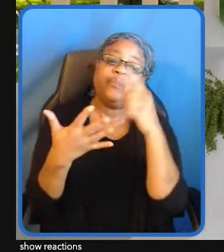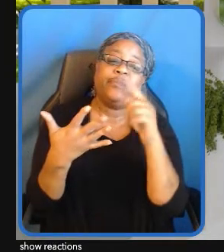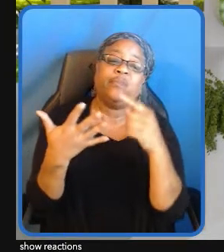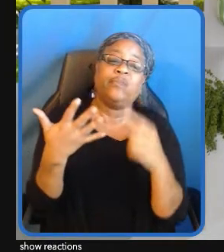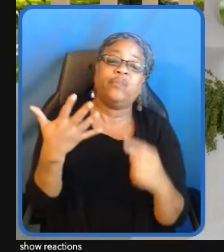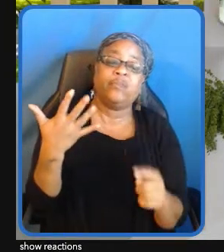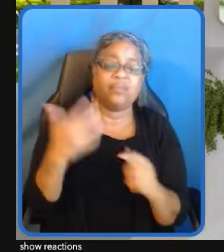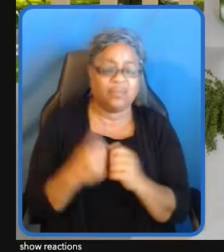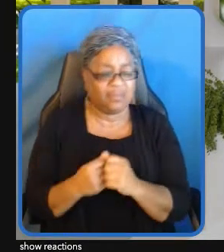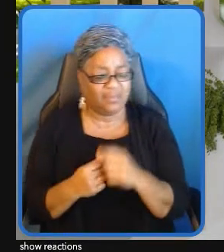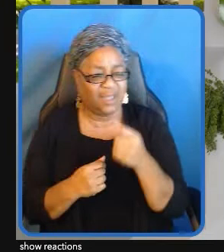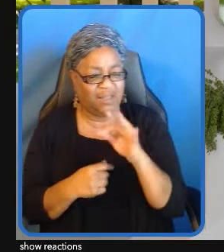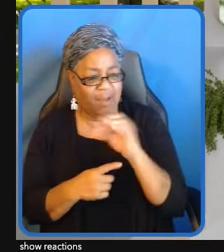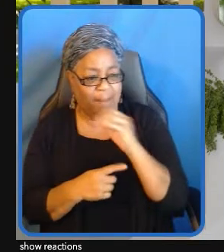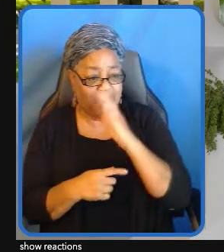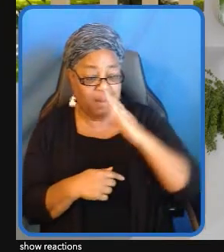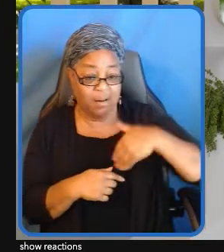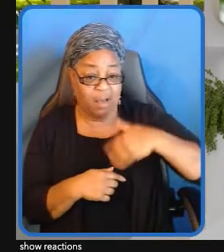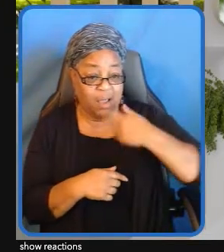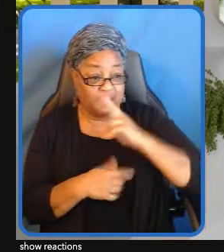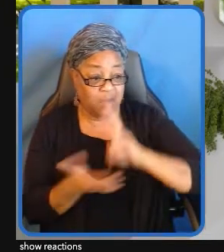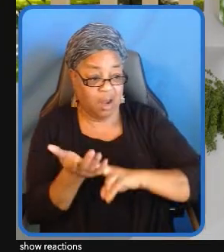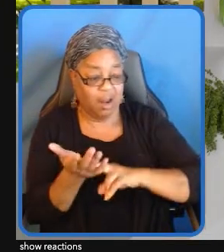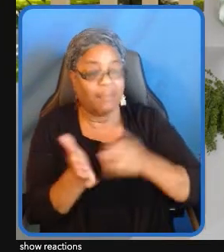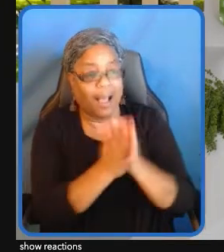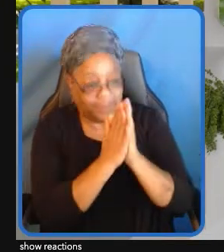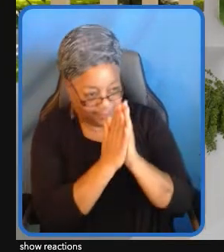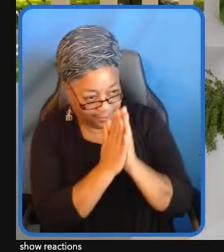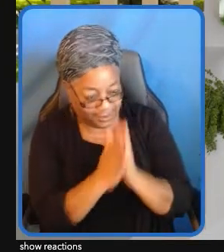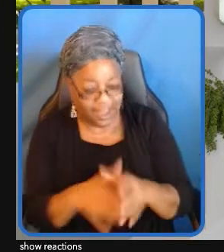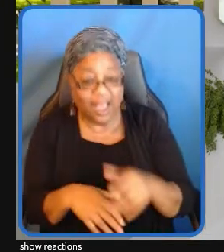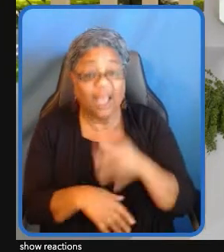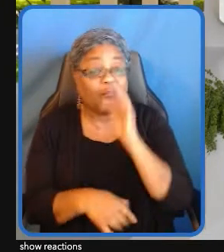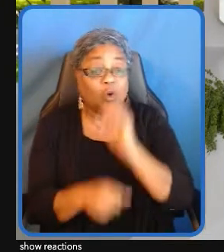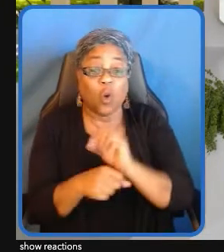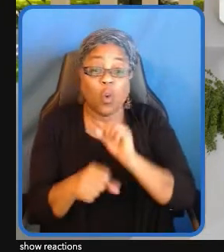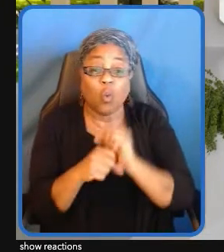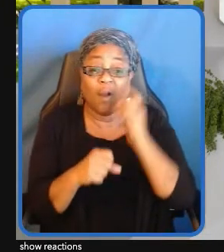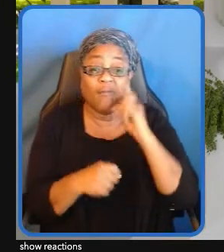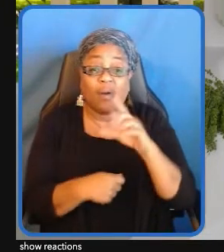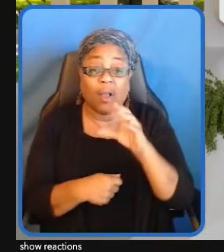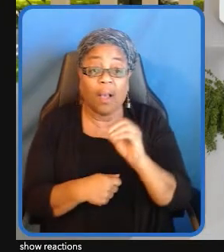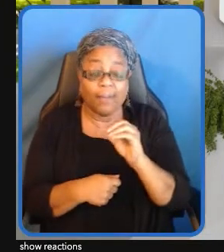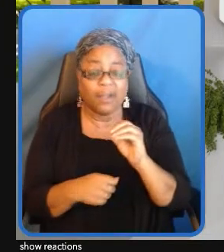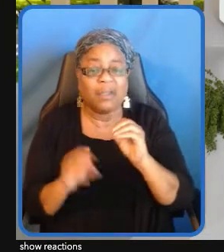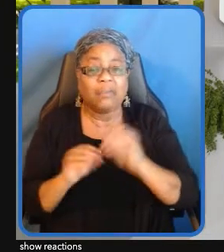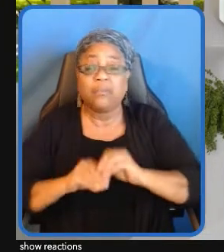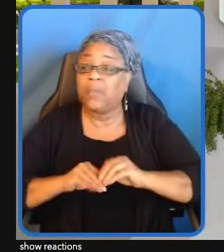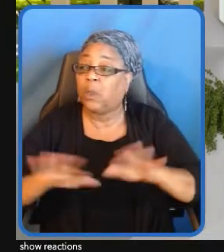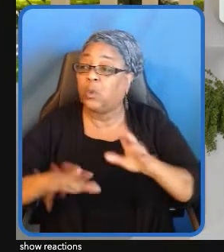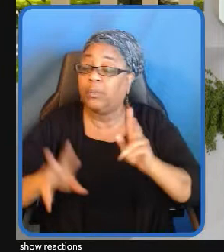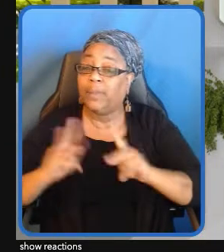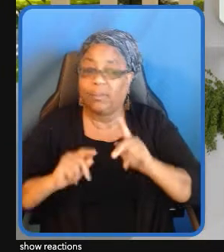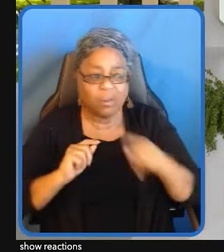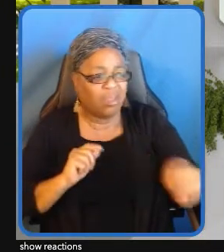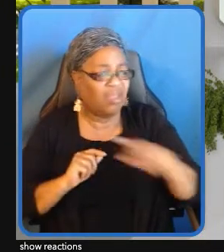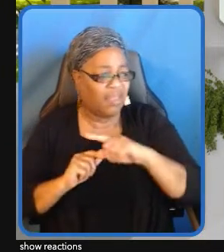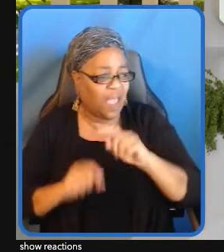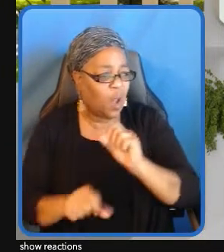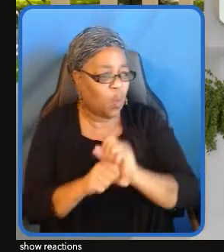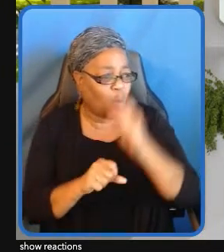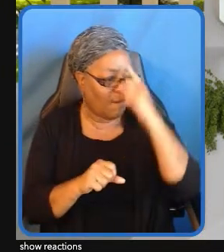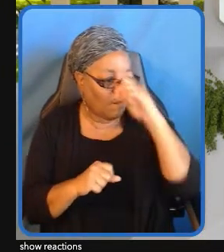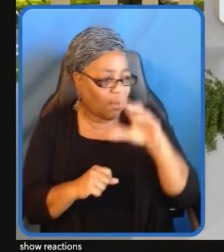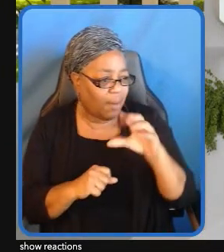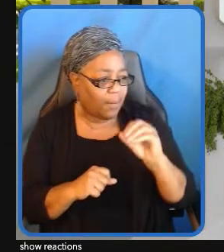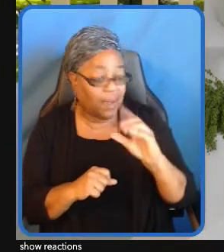hasn't already signed up, ask them to. If you don't work for a company, send it to people who do. And I do want to thank those companies